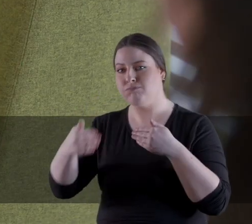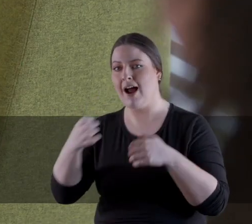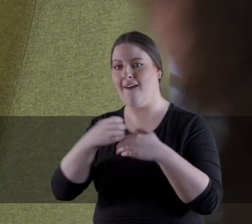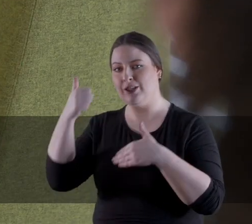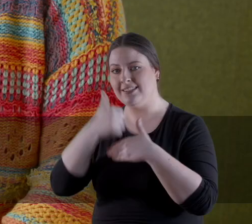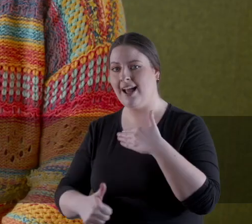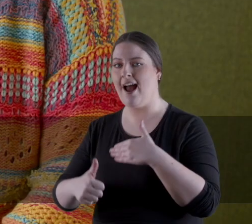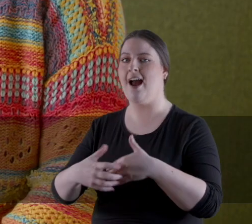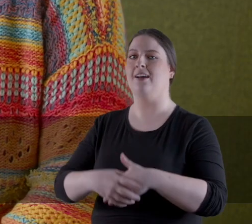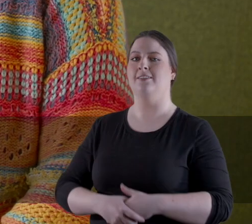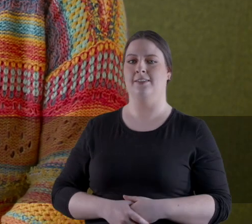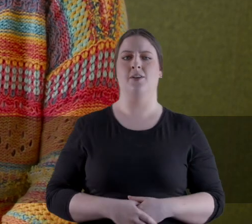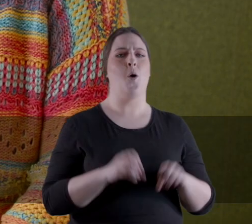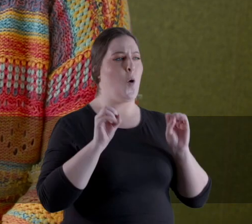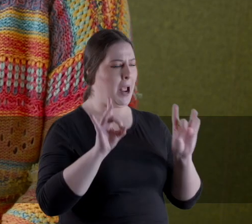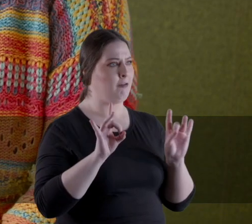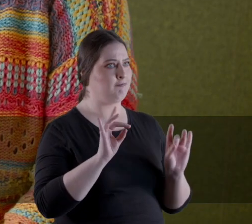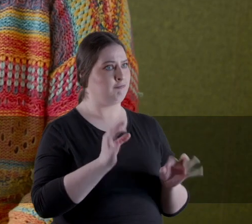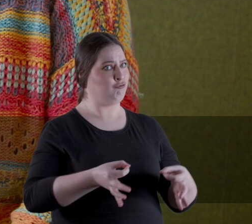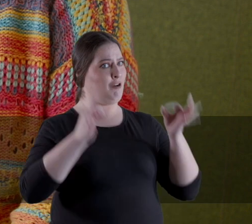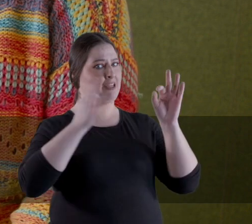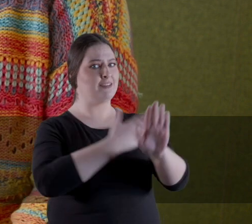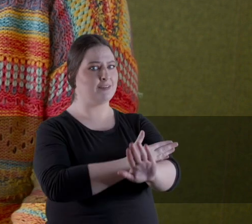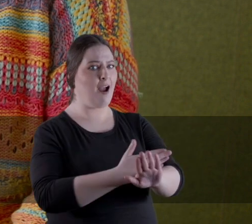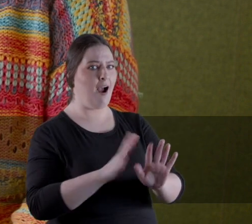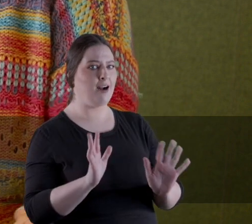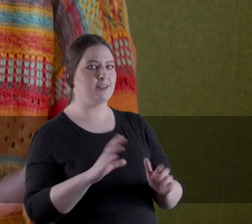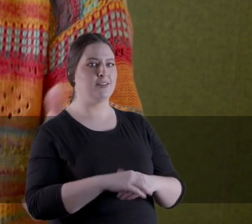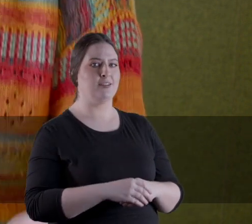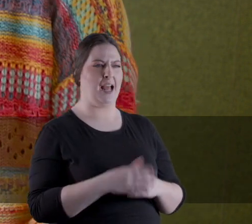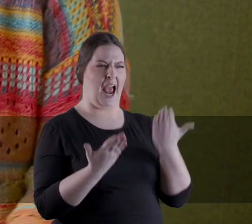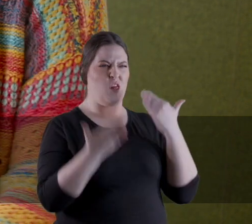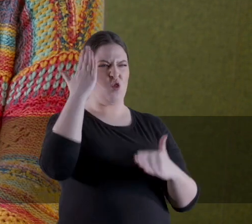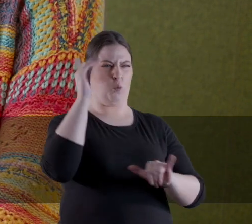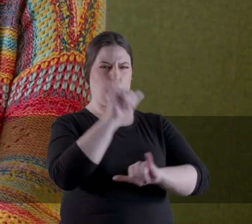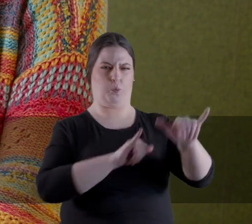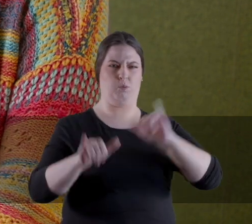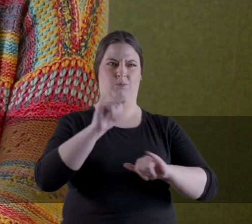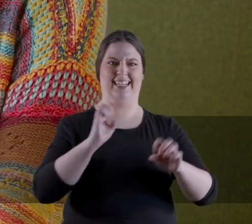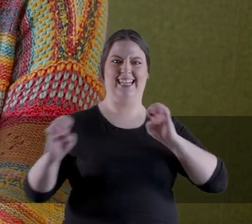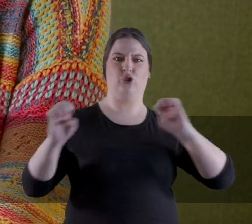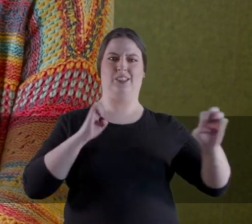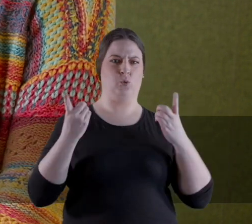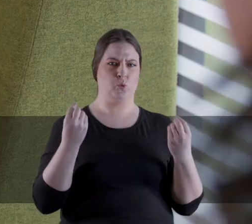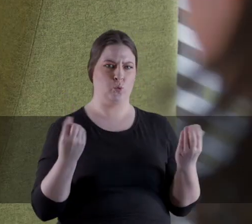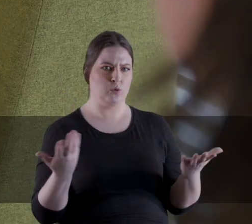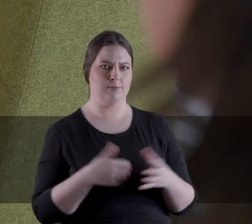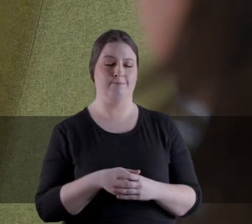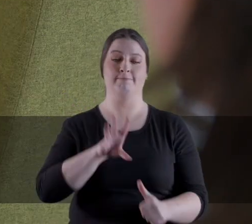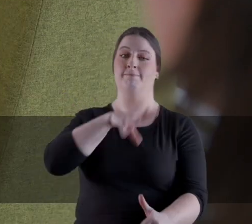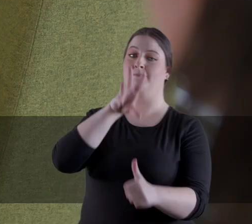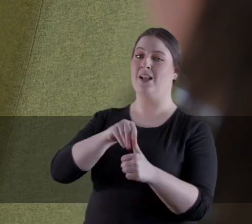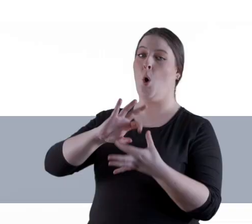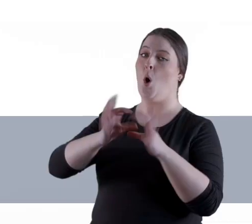day. Okay, that sounds like a great place to start. But how do I know what exercises to do?